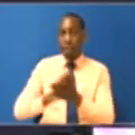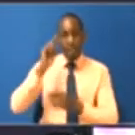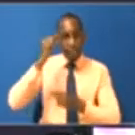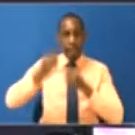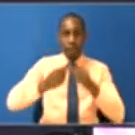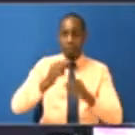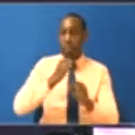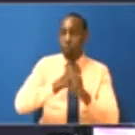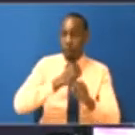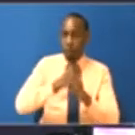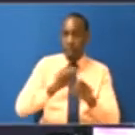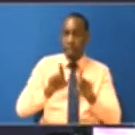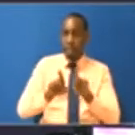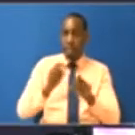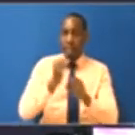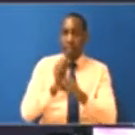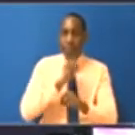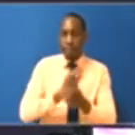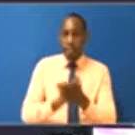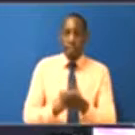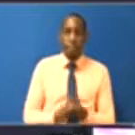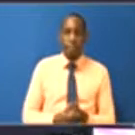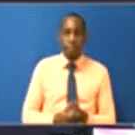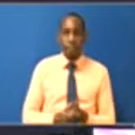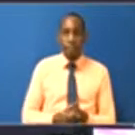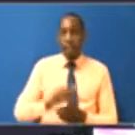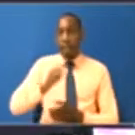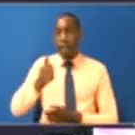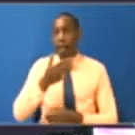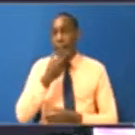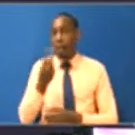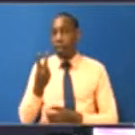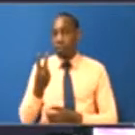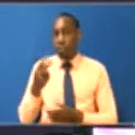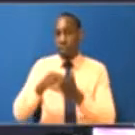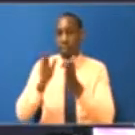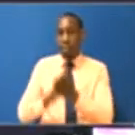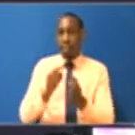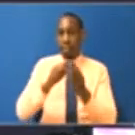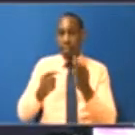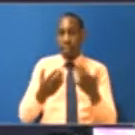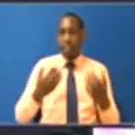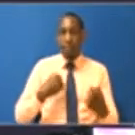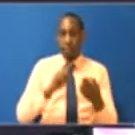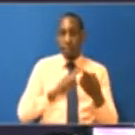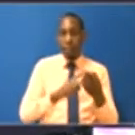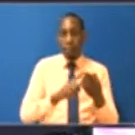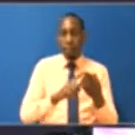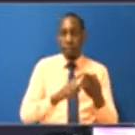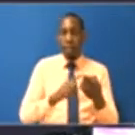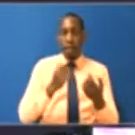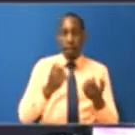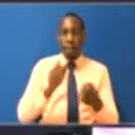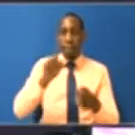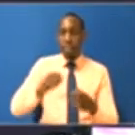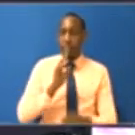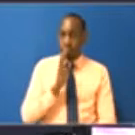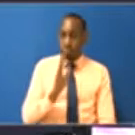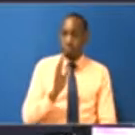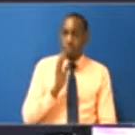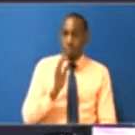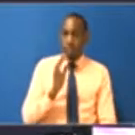needs to continue doing what he did the future is bright for him for these other two candidates i think i just have three things for them number one they need to speak